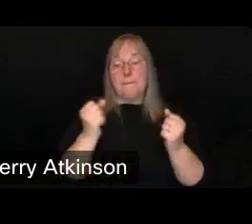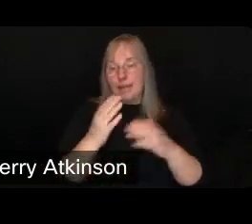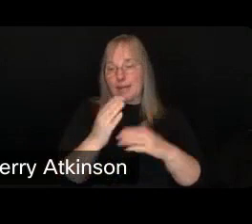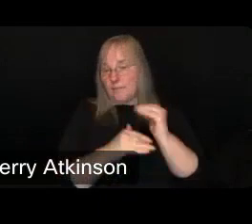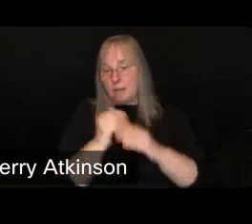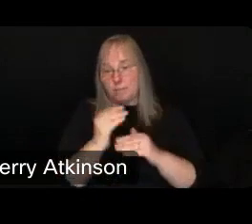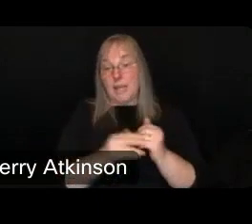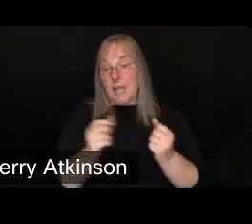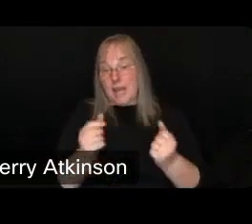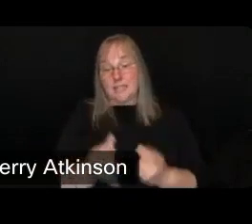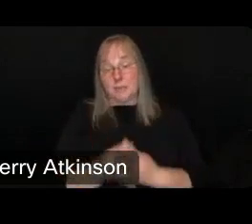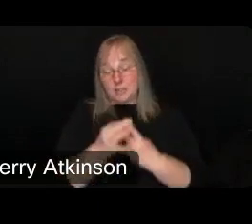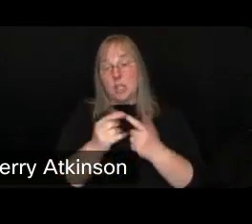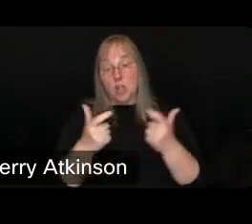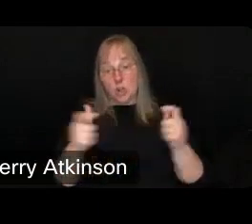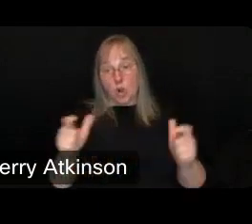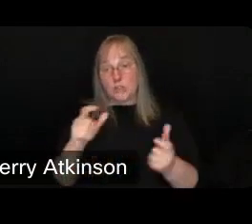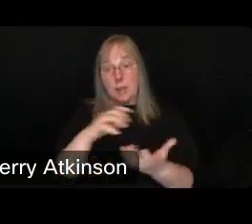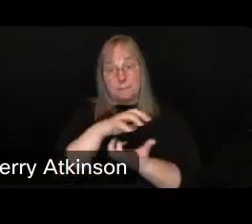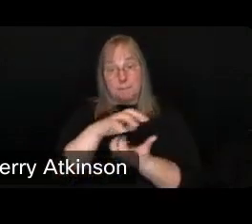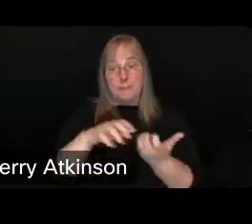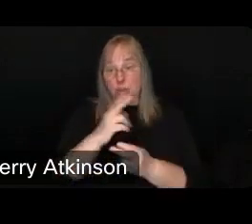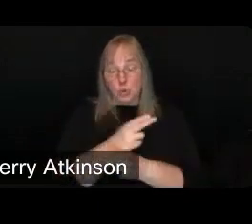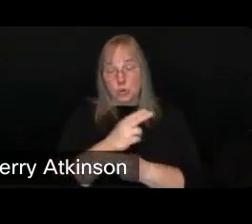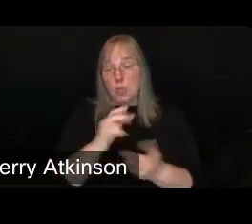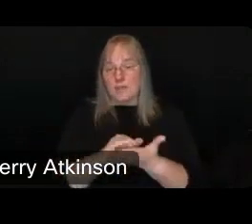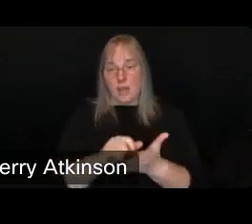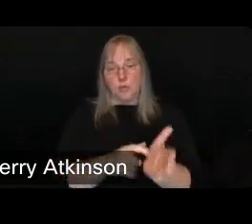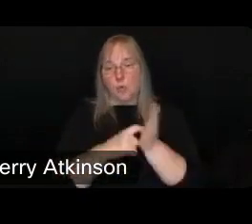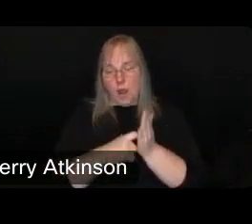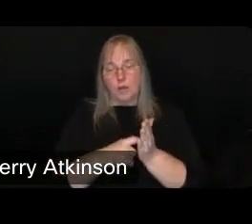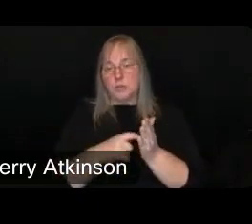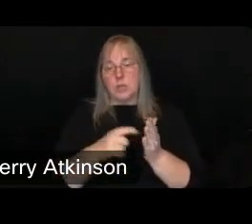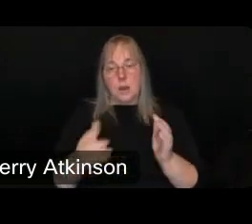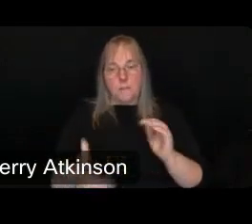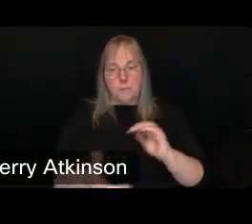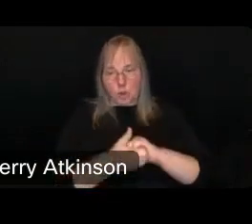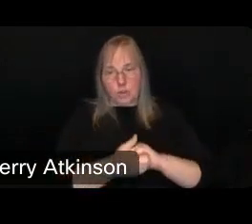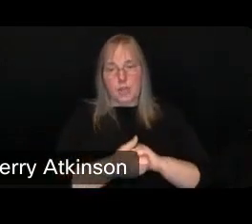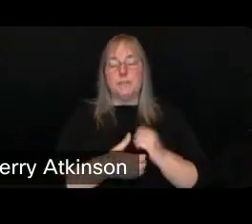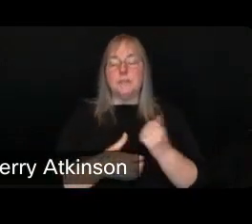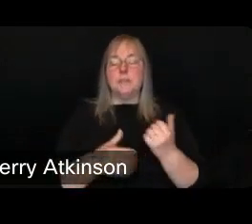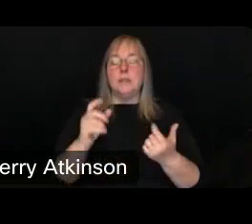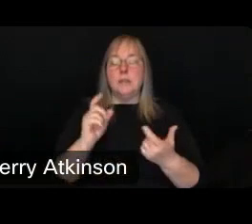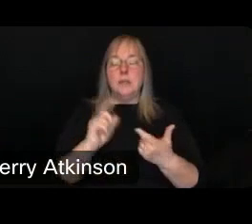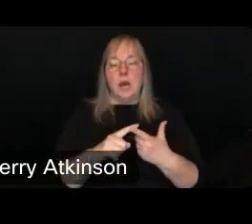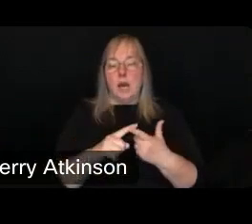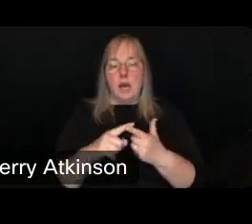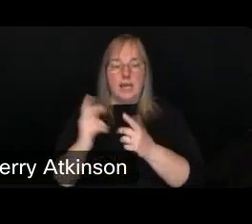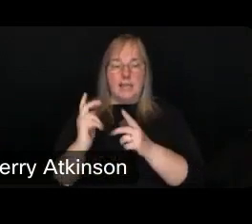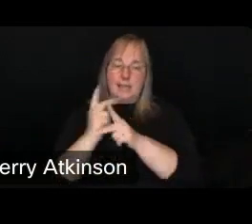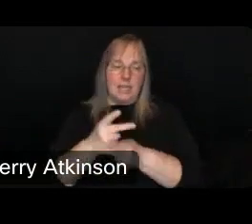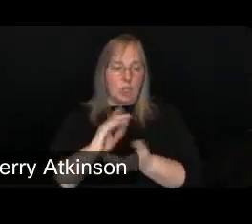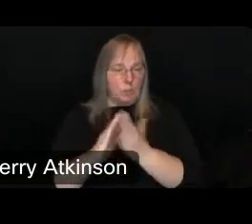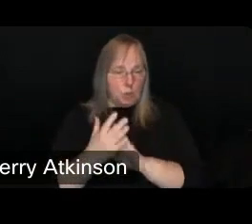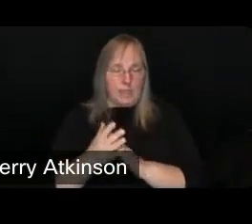mixed-use redevelopments, they require partnerships, the lending community, and a developer willing and experienced to move a project